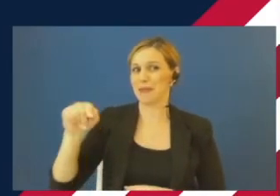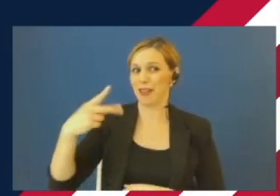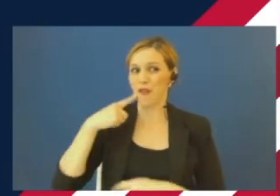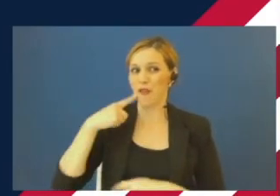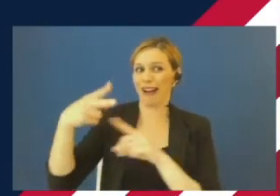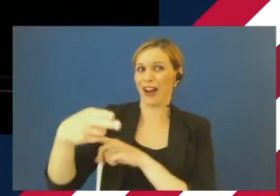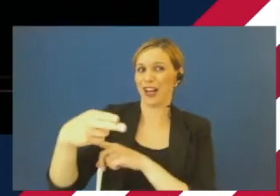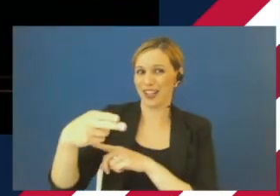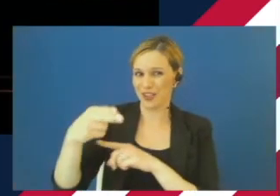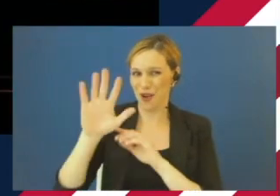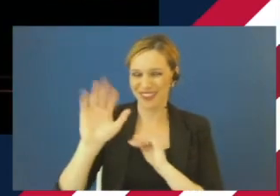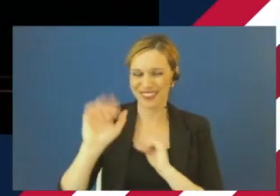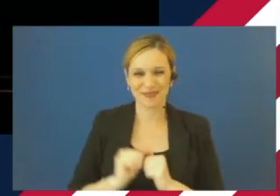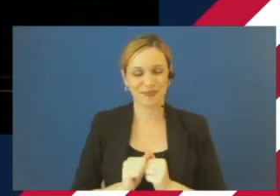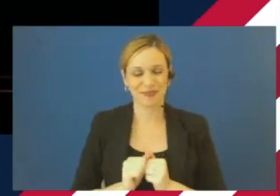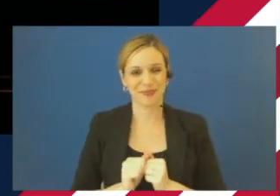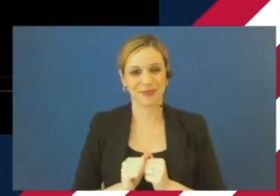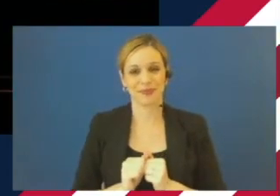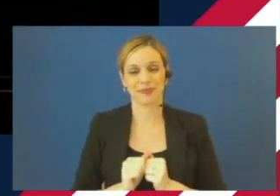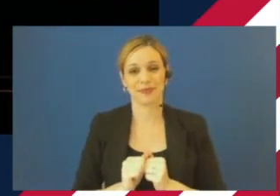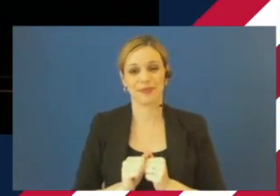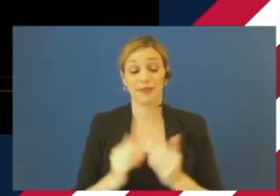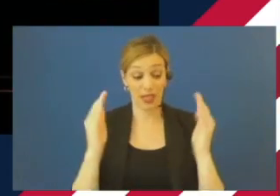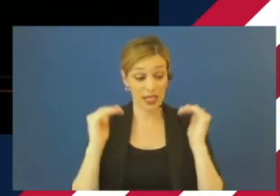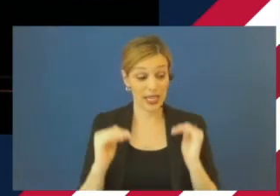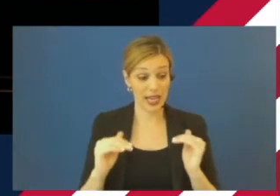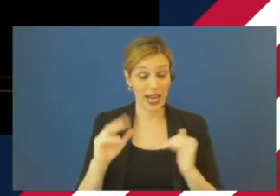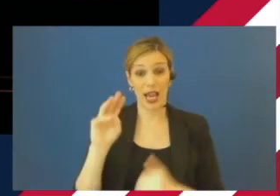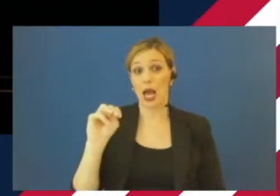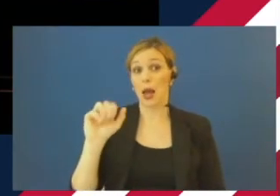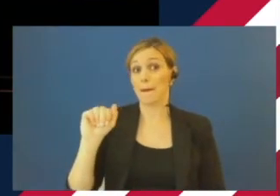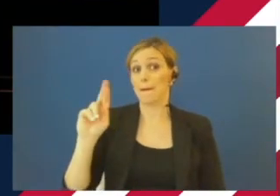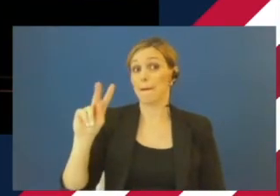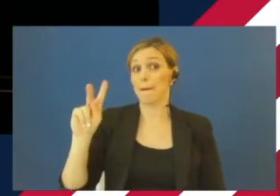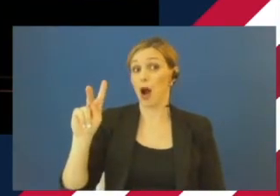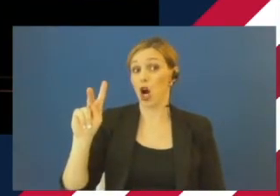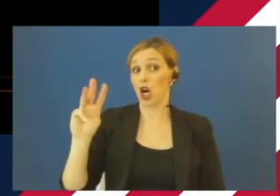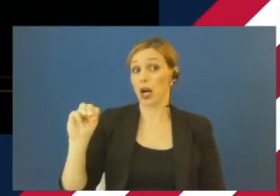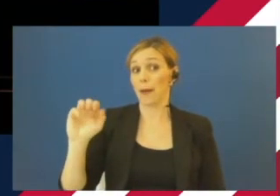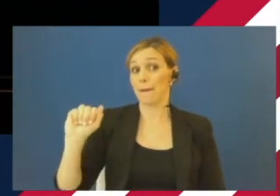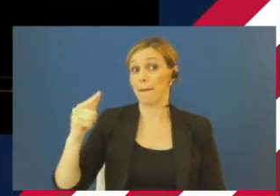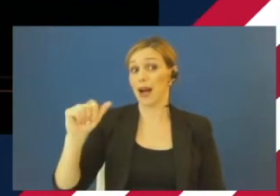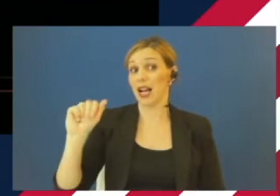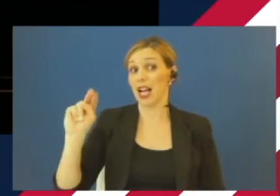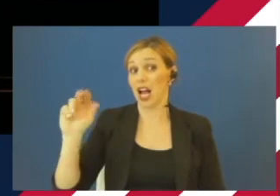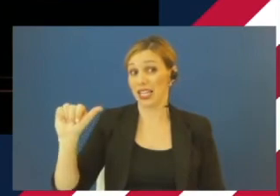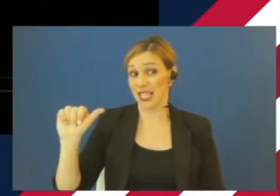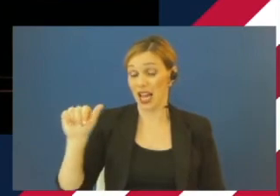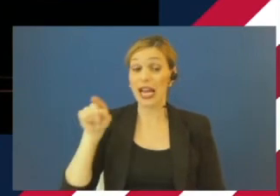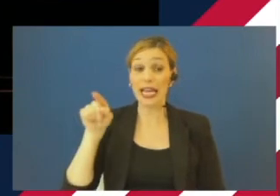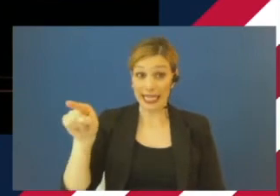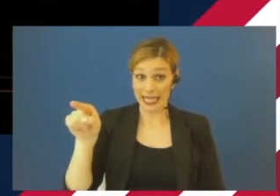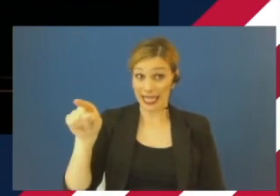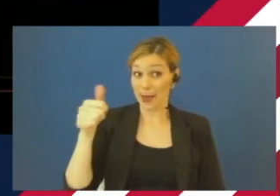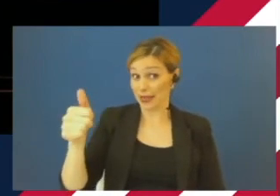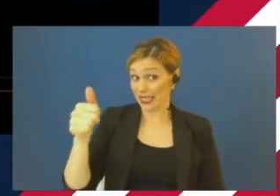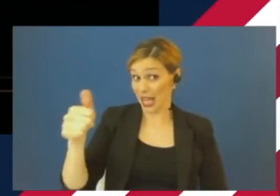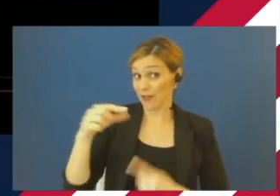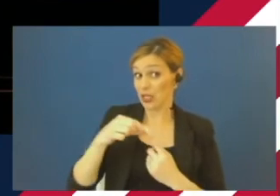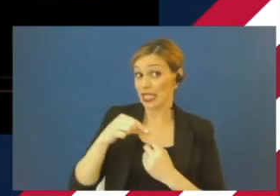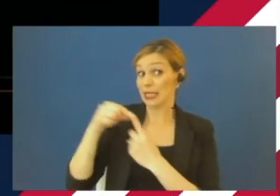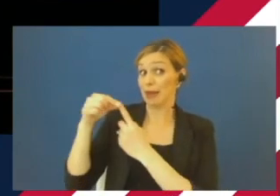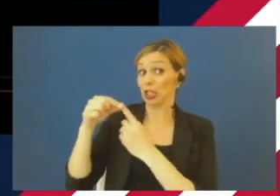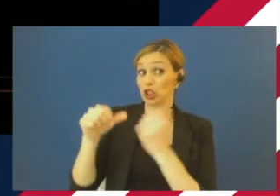Joining us next is Mark Magana. Mr. Magana served as a special assistant for